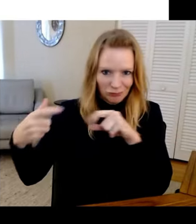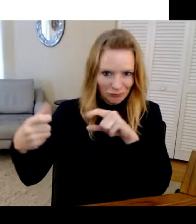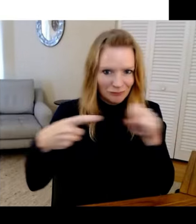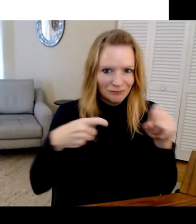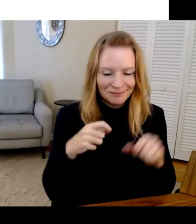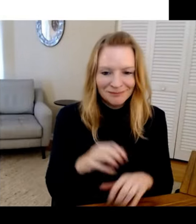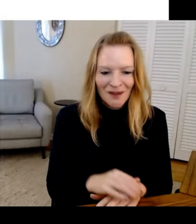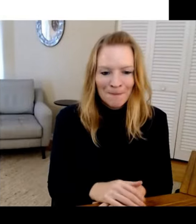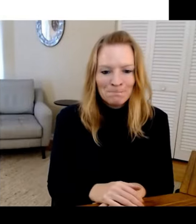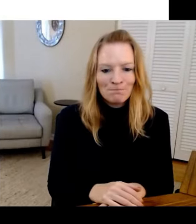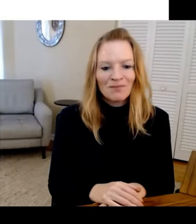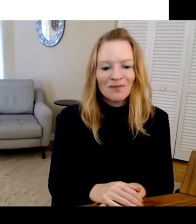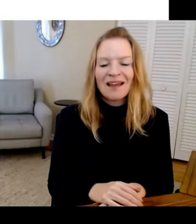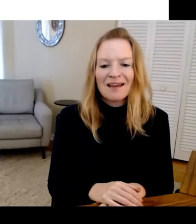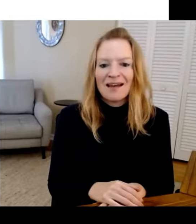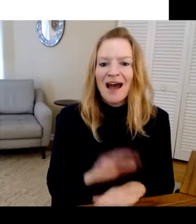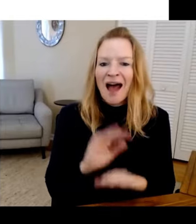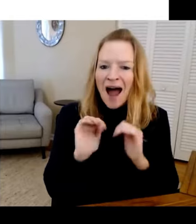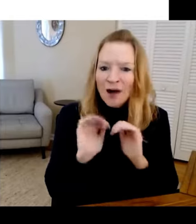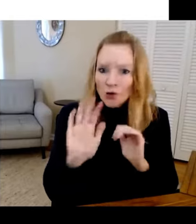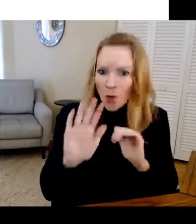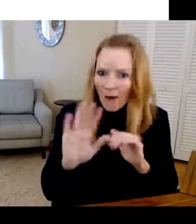going off at the same time.